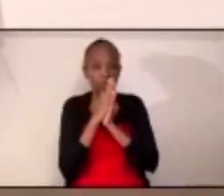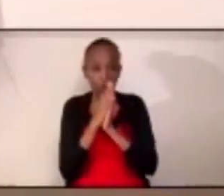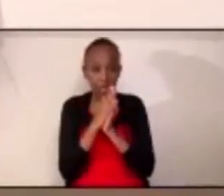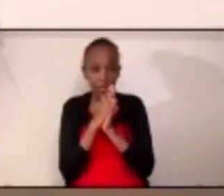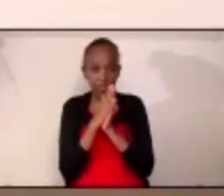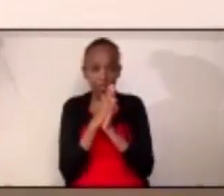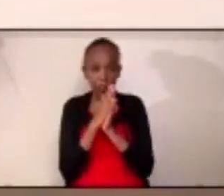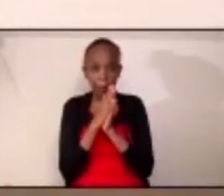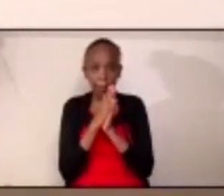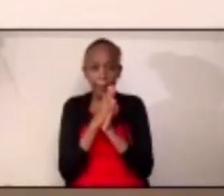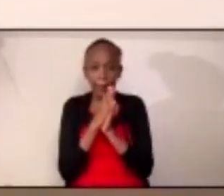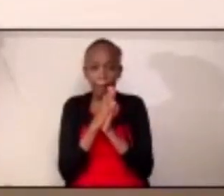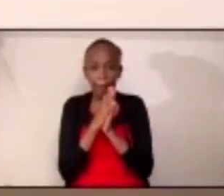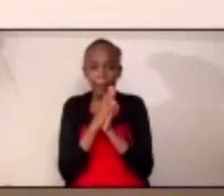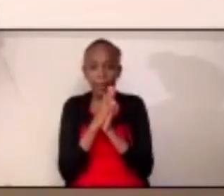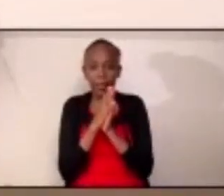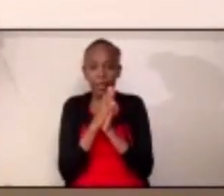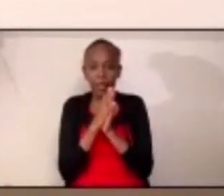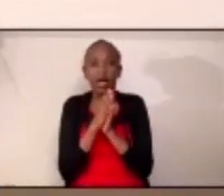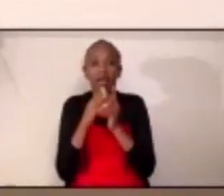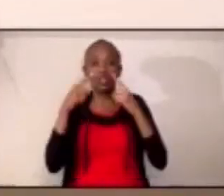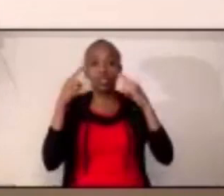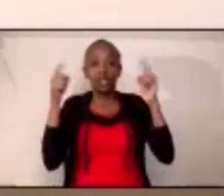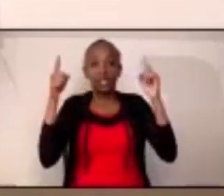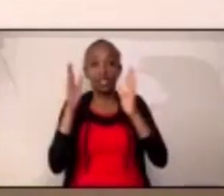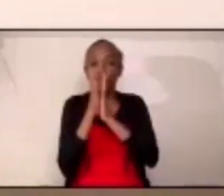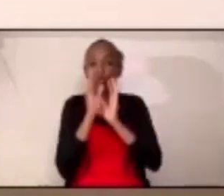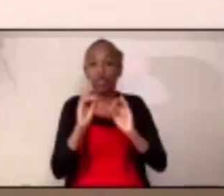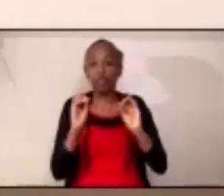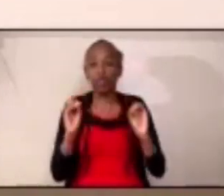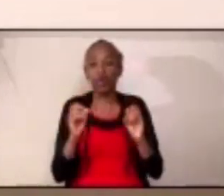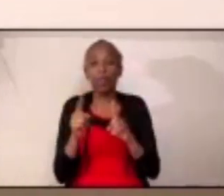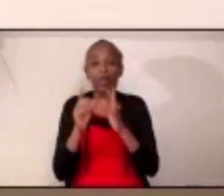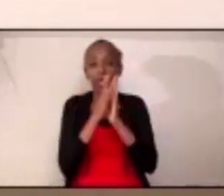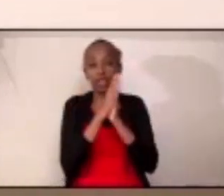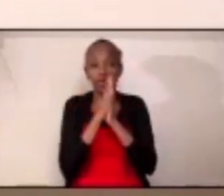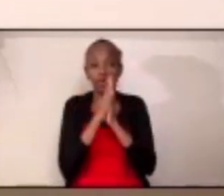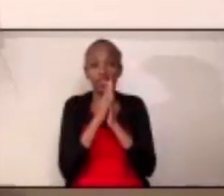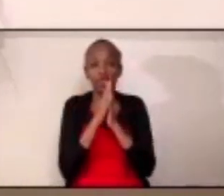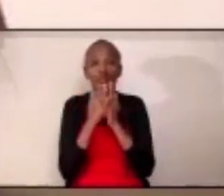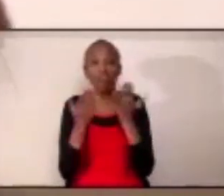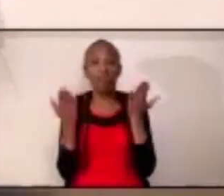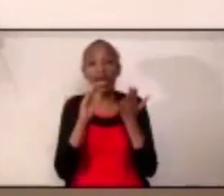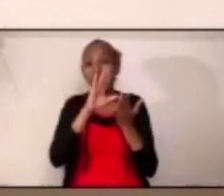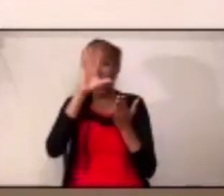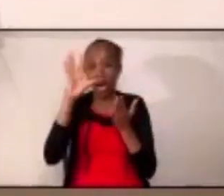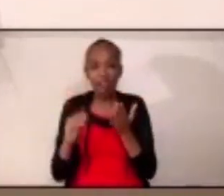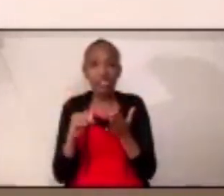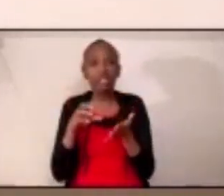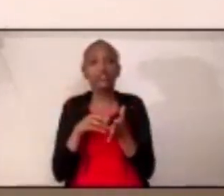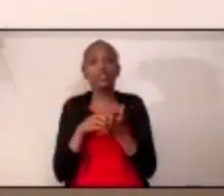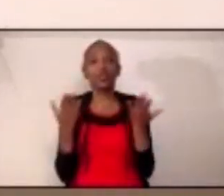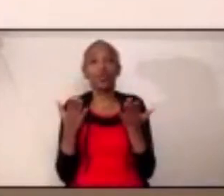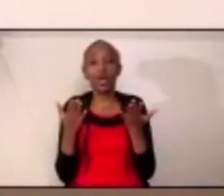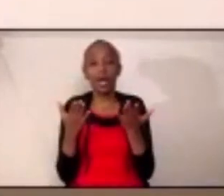told. And not a story of success, but a story of where Africa lies in